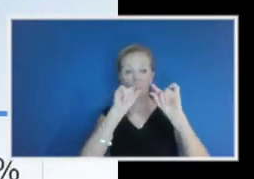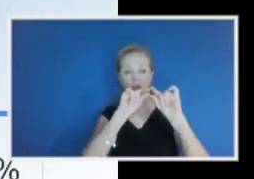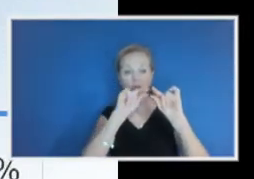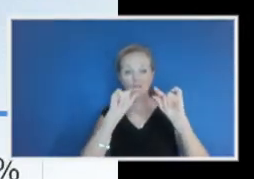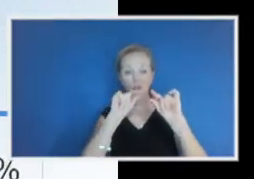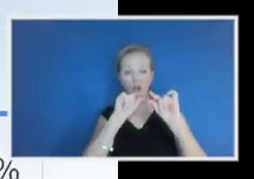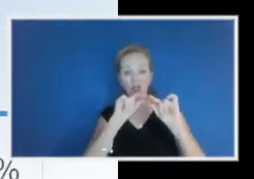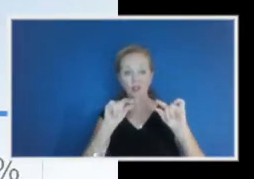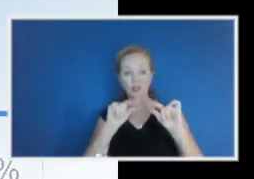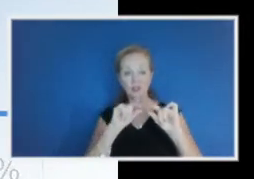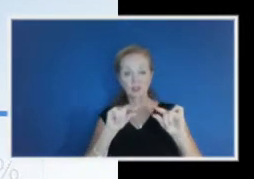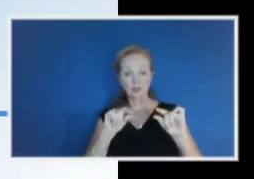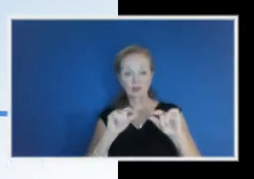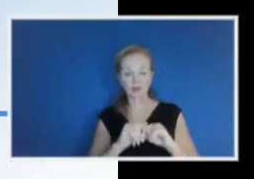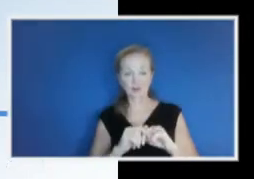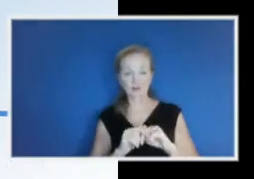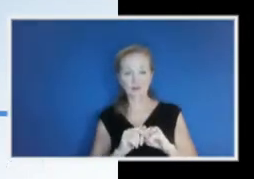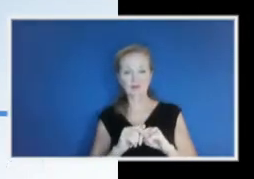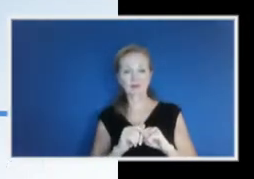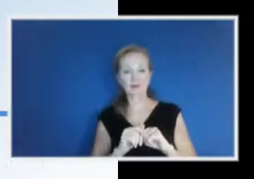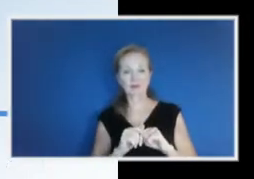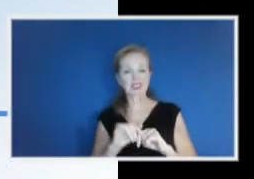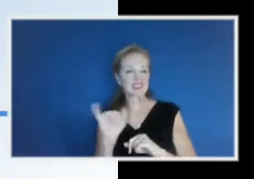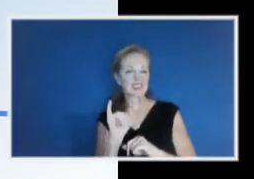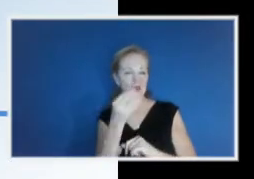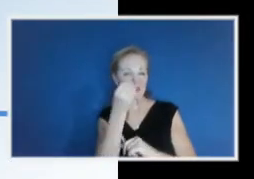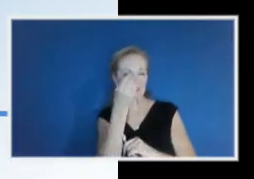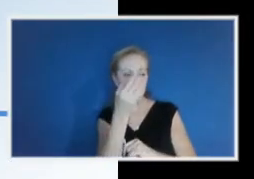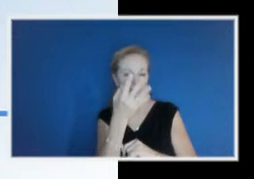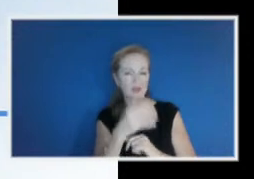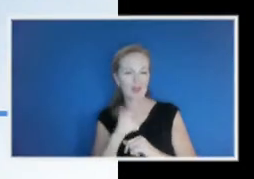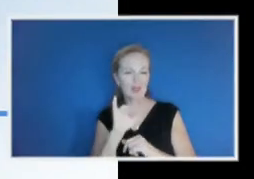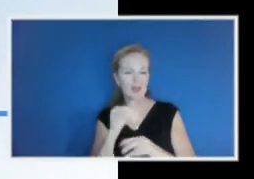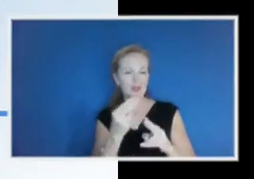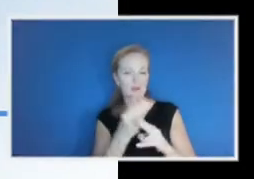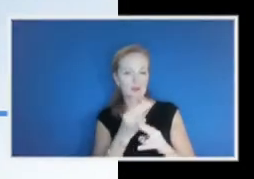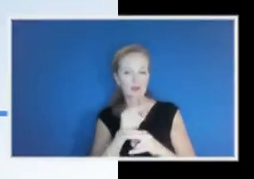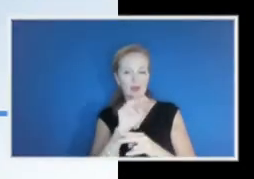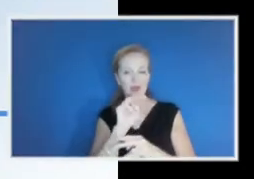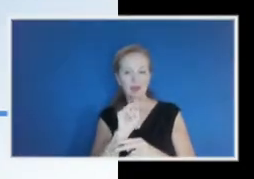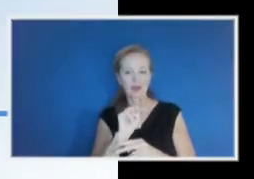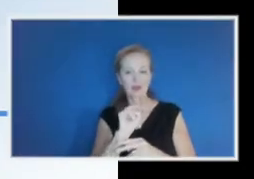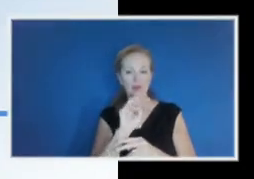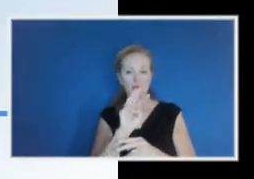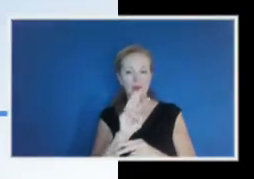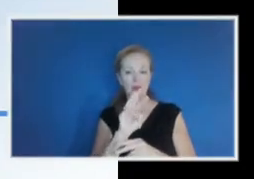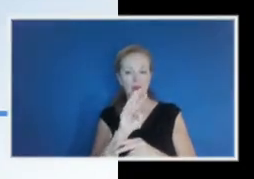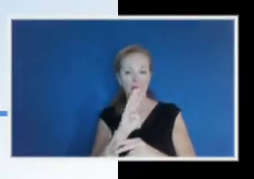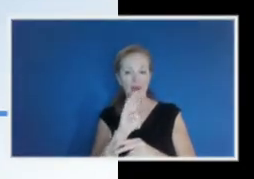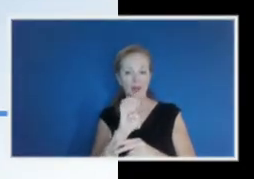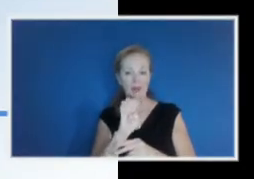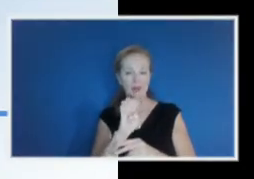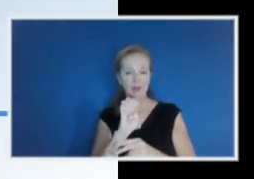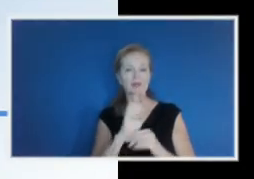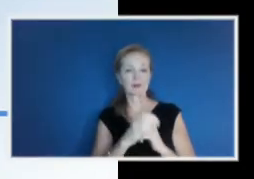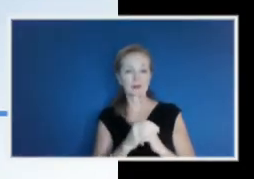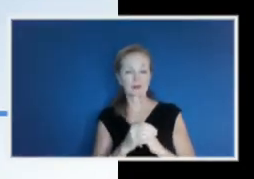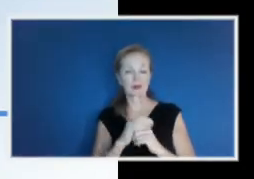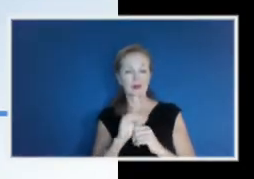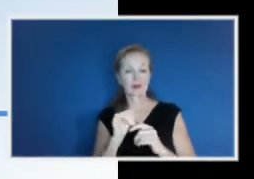same information. So that's the utilization of MWBEs on city prime contracts and